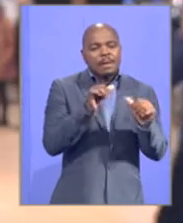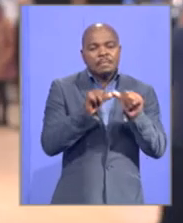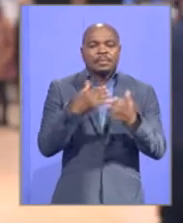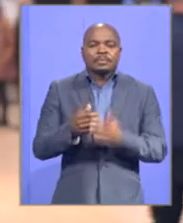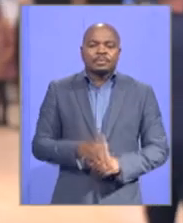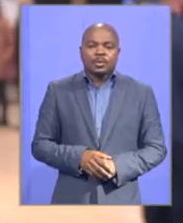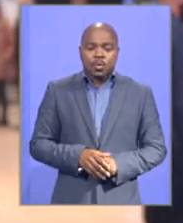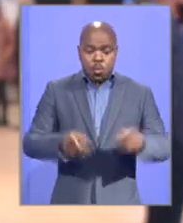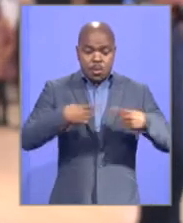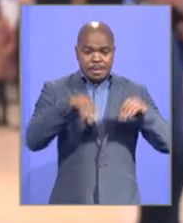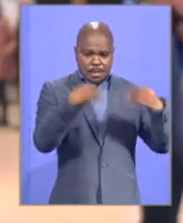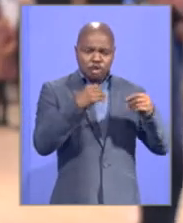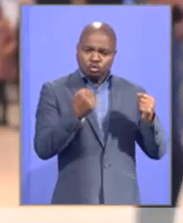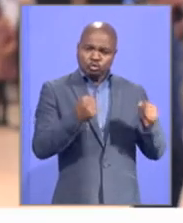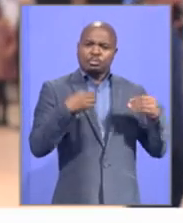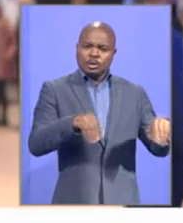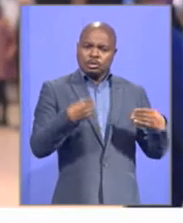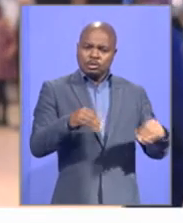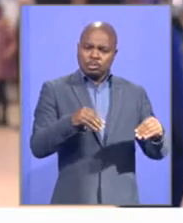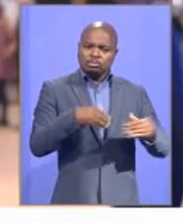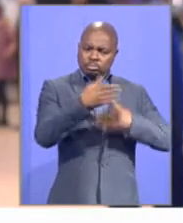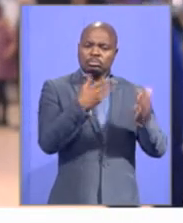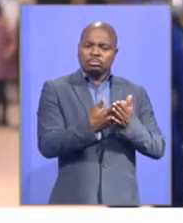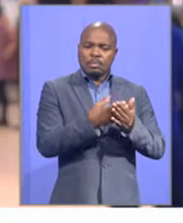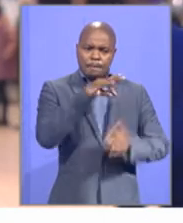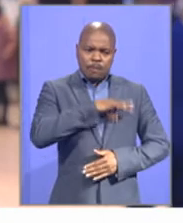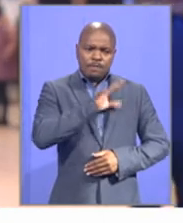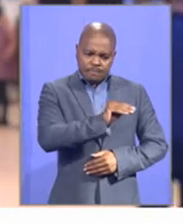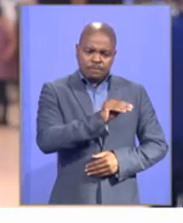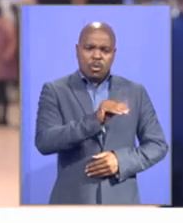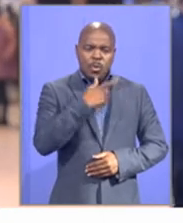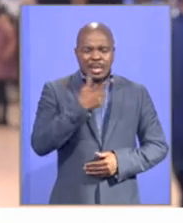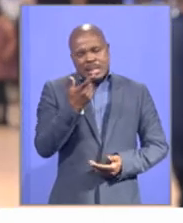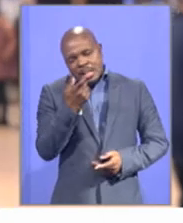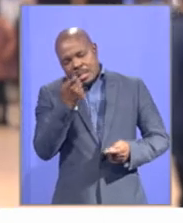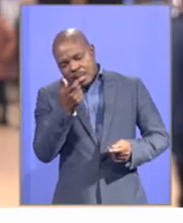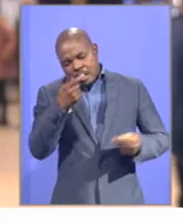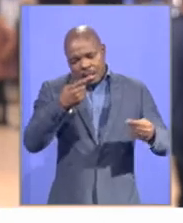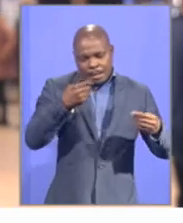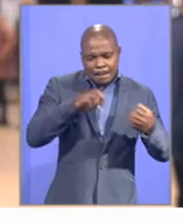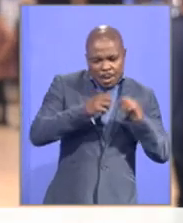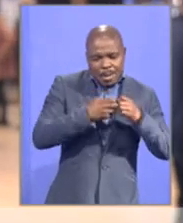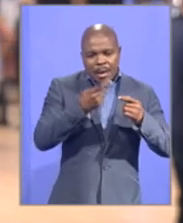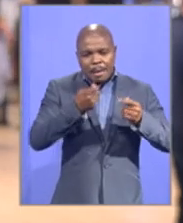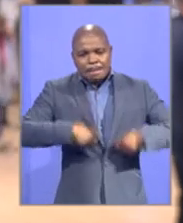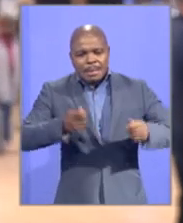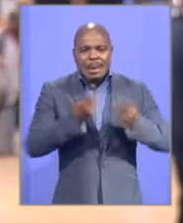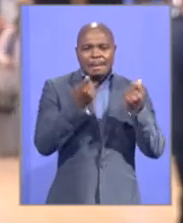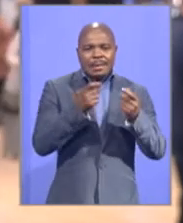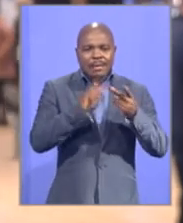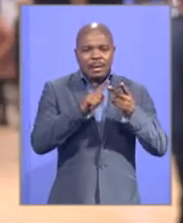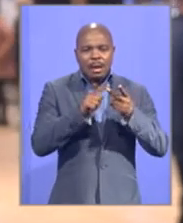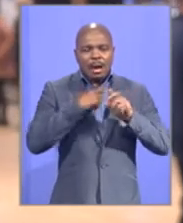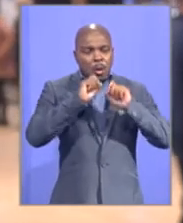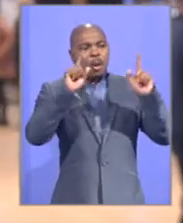As a business, we are a strong business, we're solvent, we're profitable, we just had a squeeze on liquidity. And we became aware